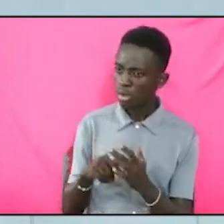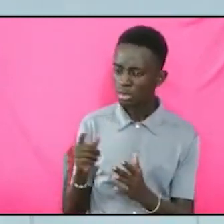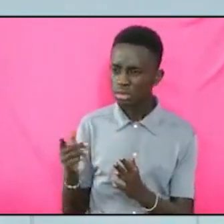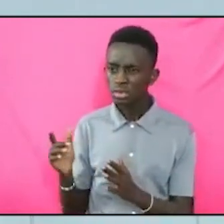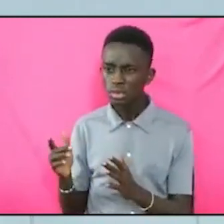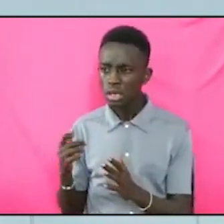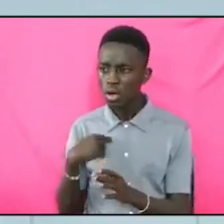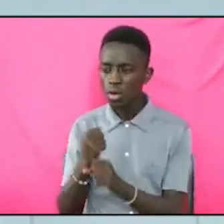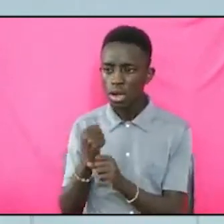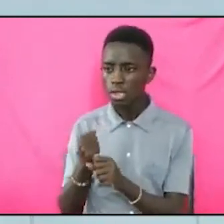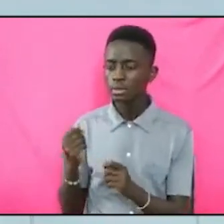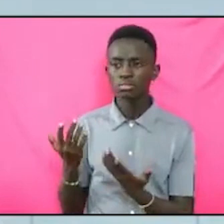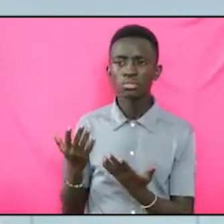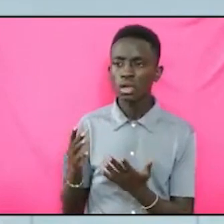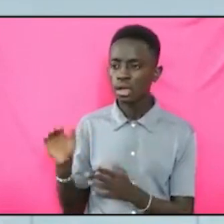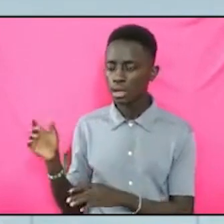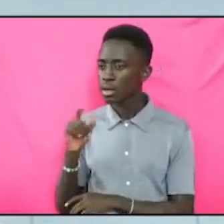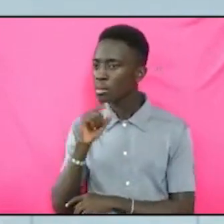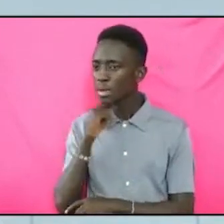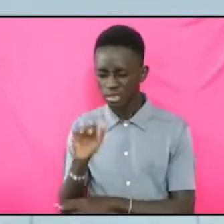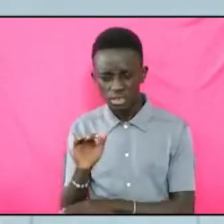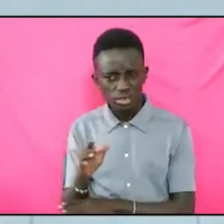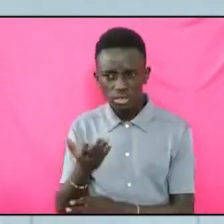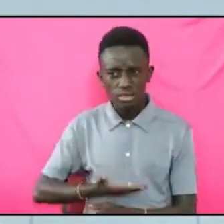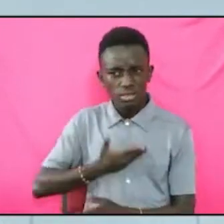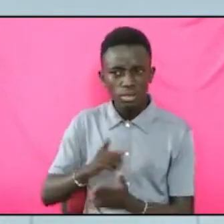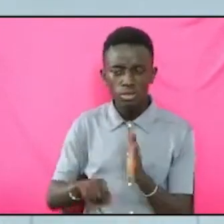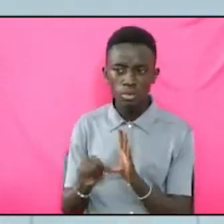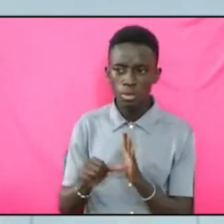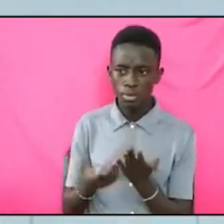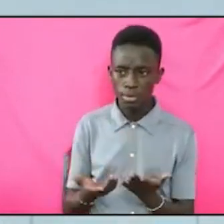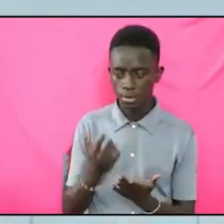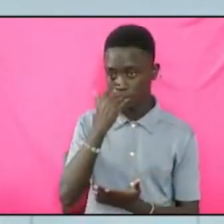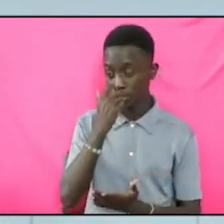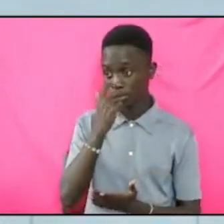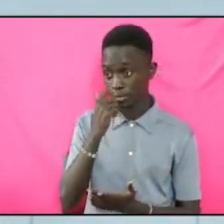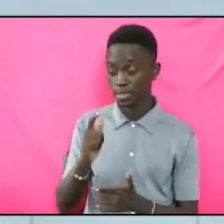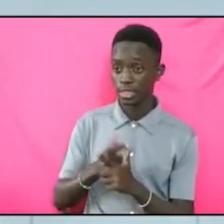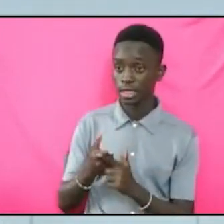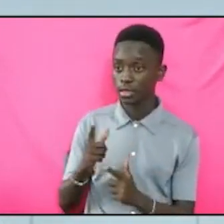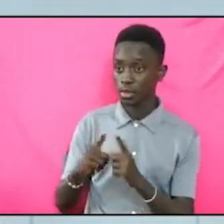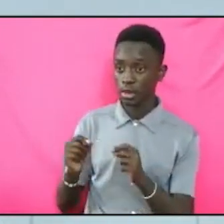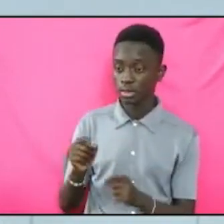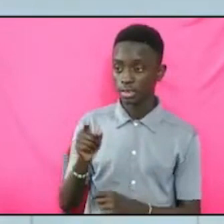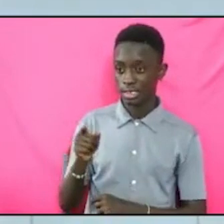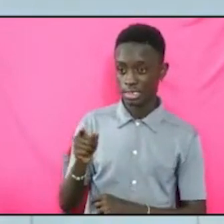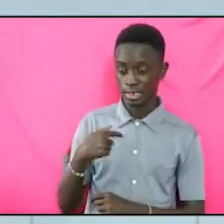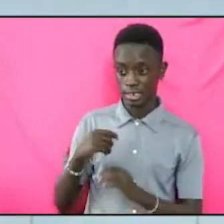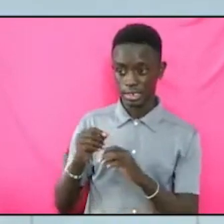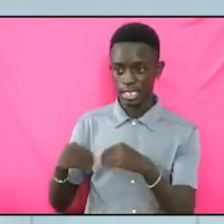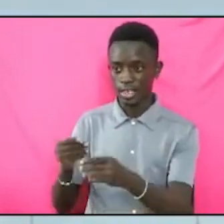told me the long story. And I told her, I'm going to give you this pen. But this pen, it was not this one. This